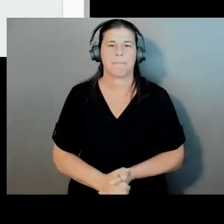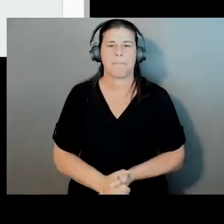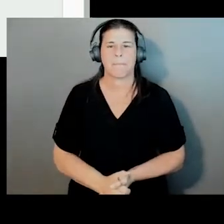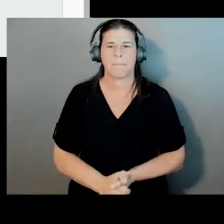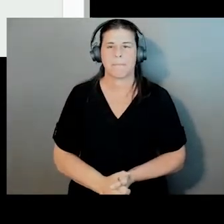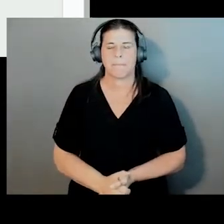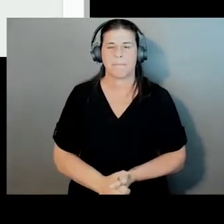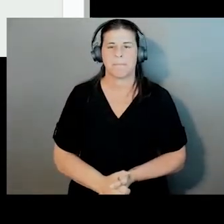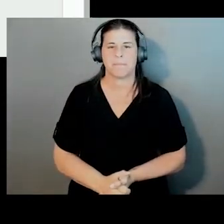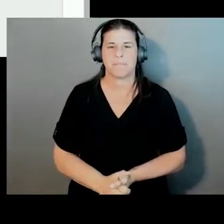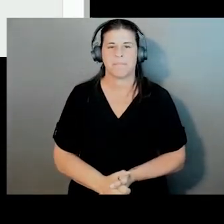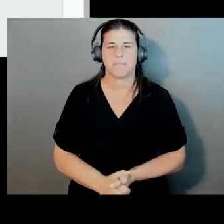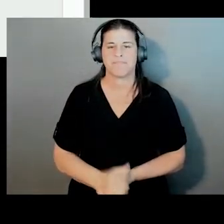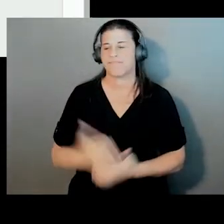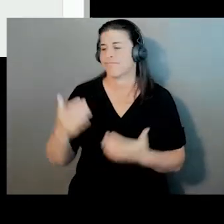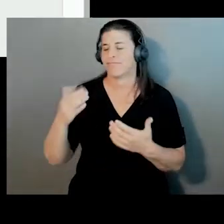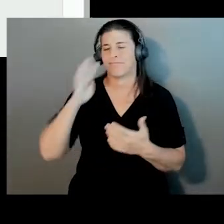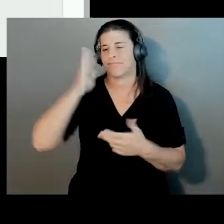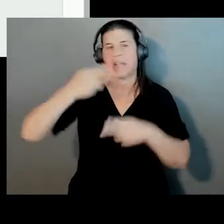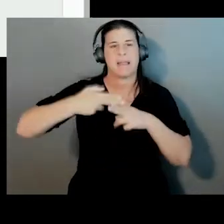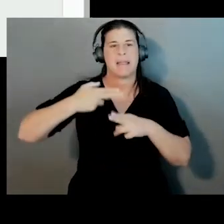give it a name, so I'm going to call it